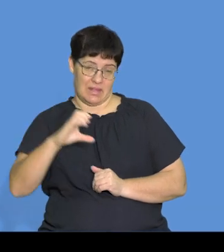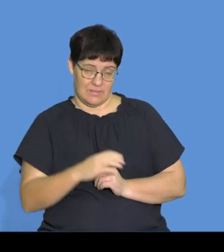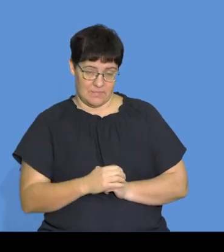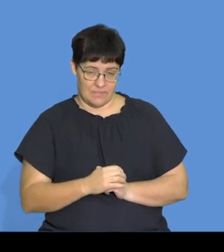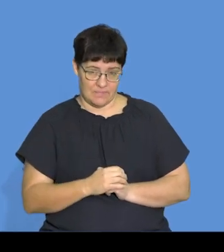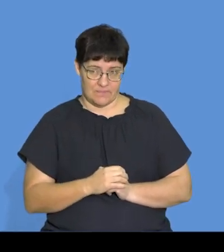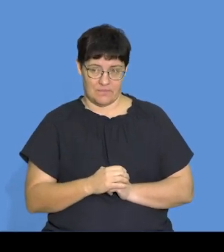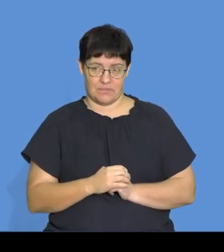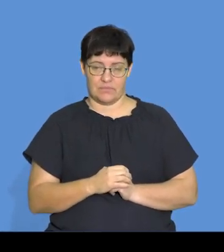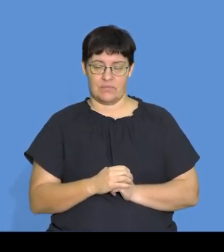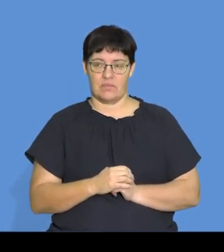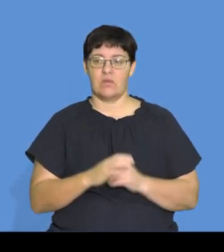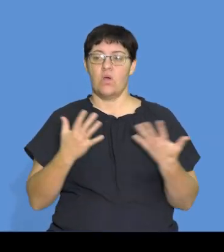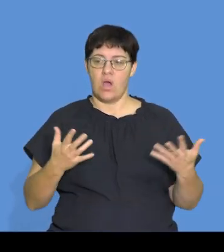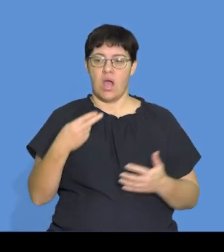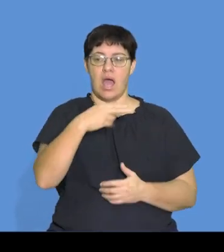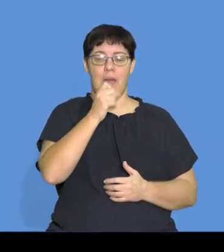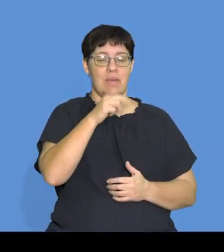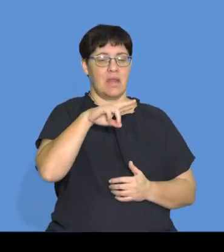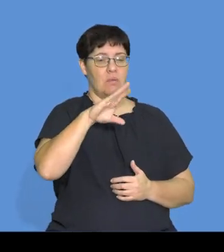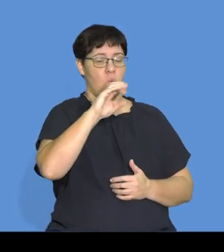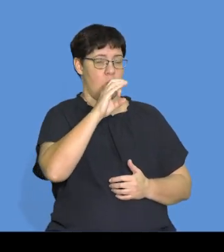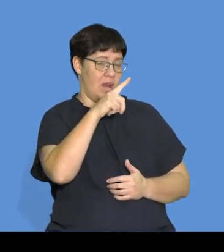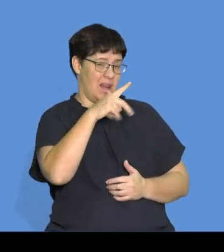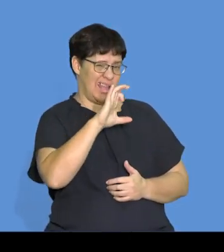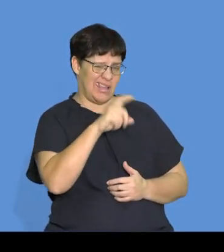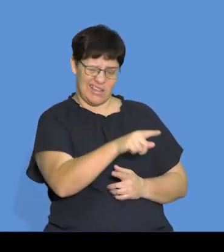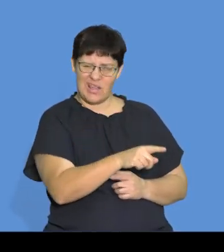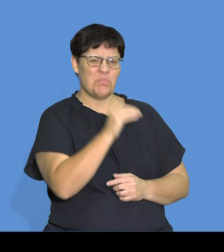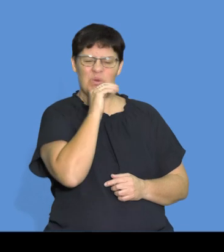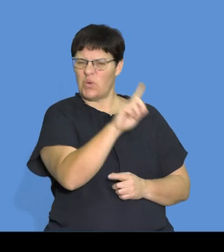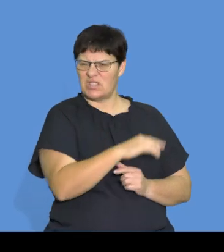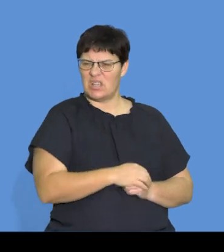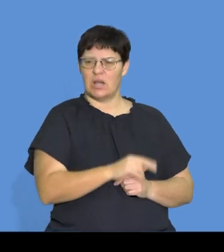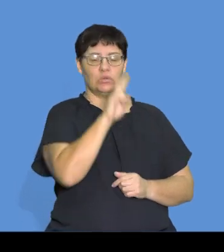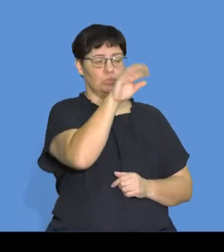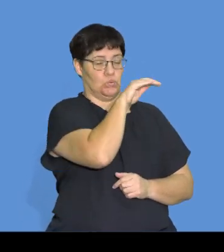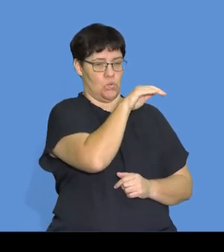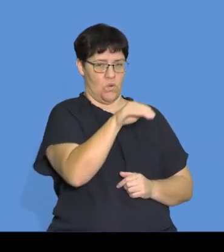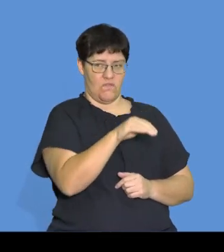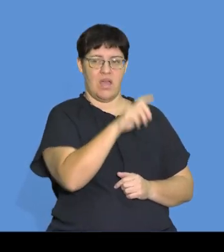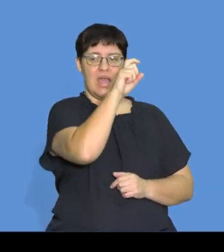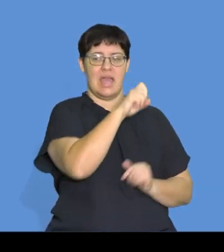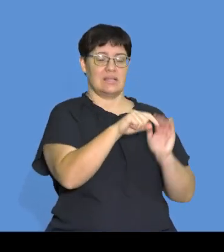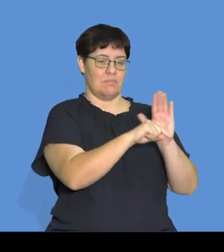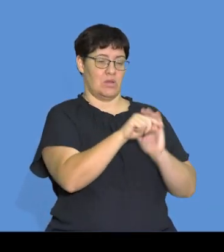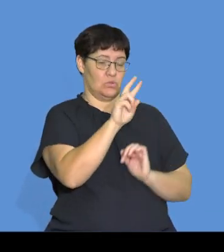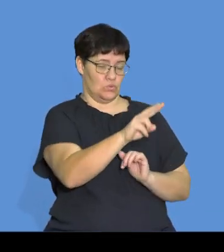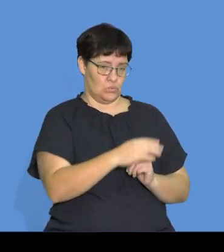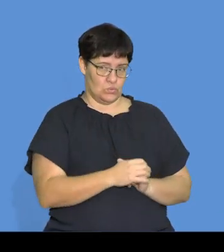We also have a hyperbolic equation which will be like 2 over x minus